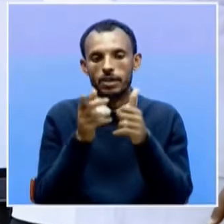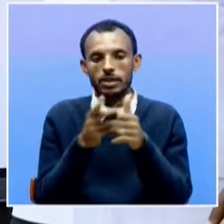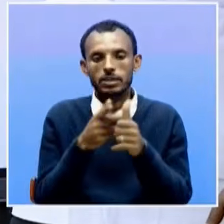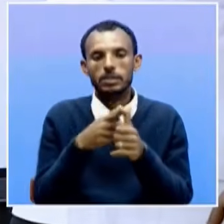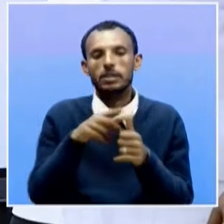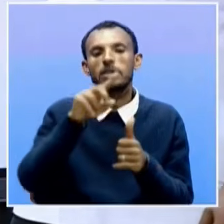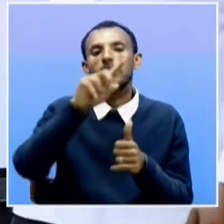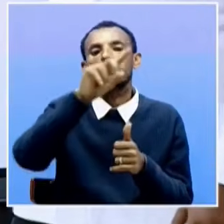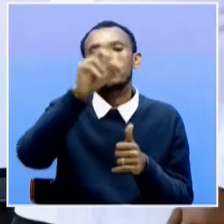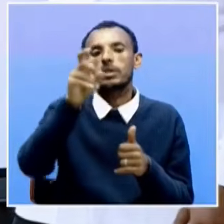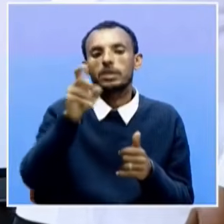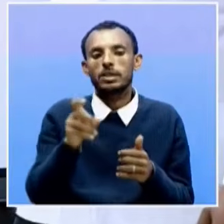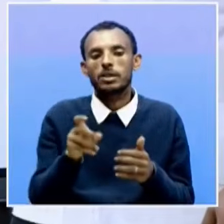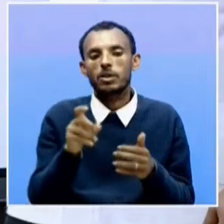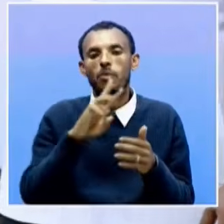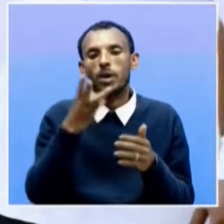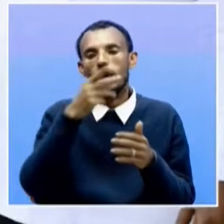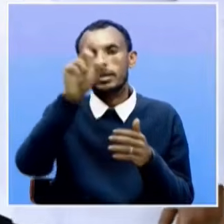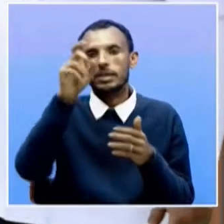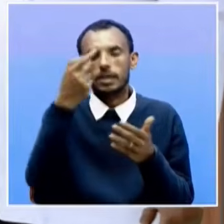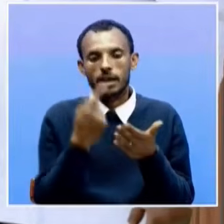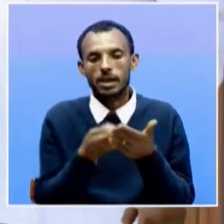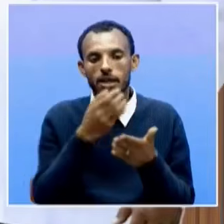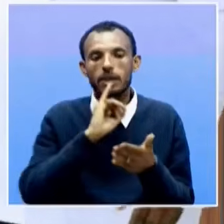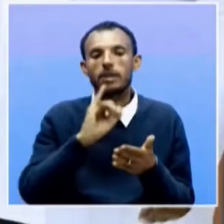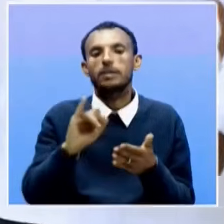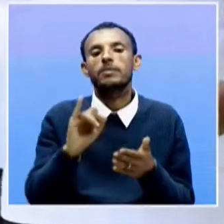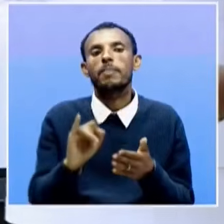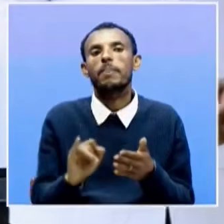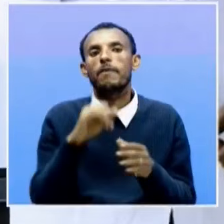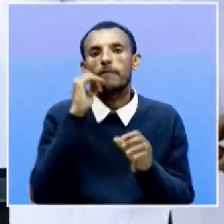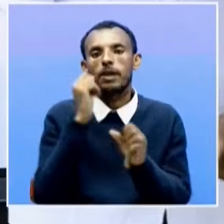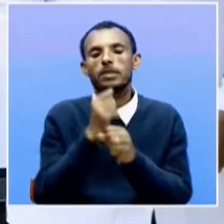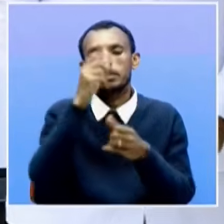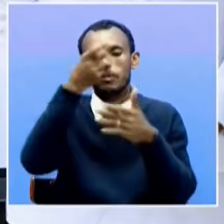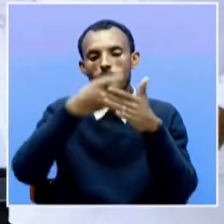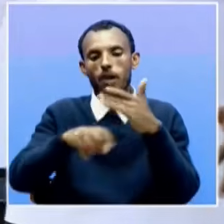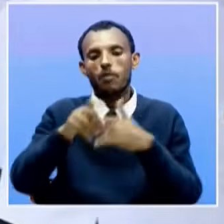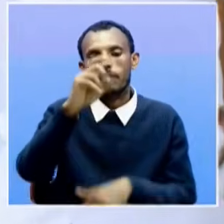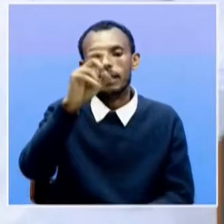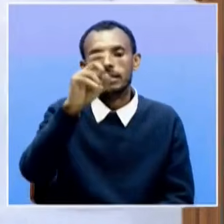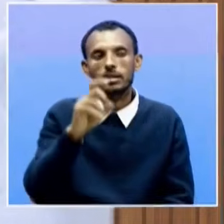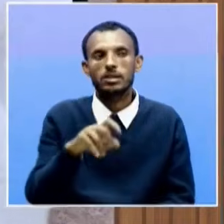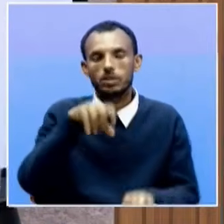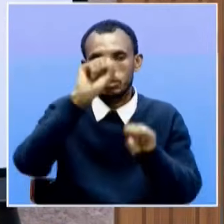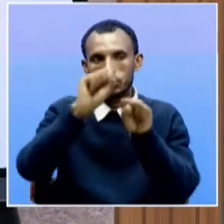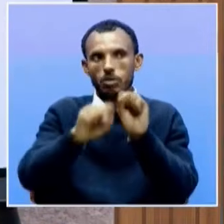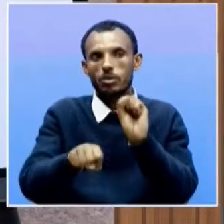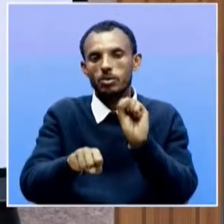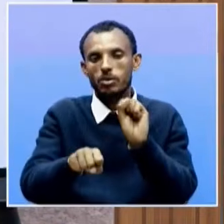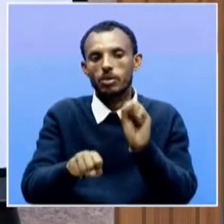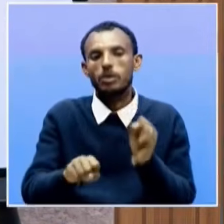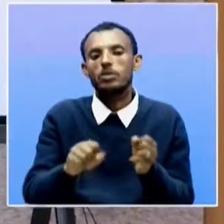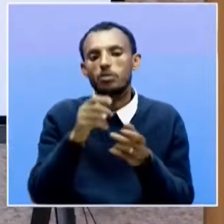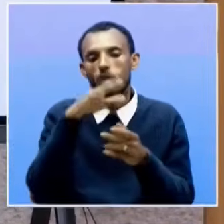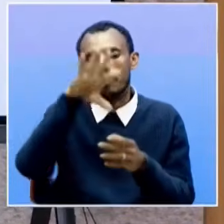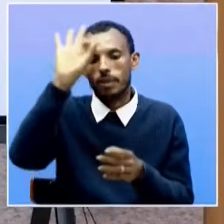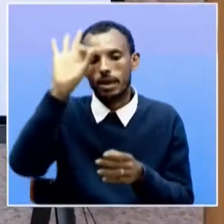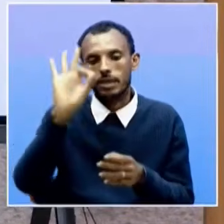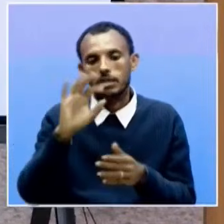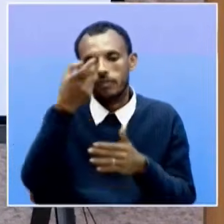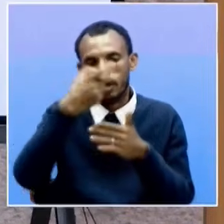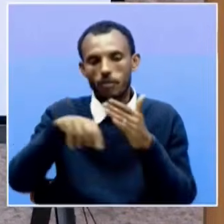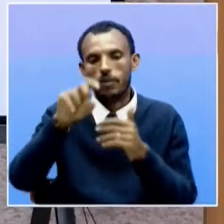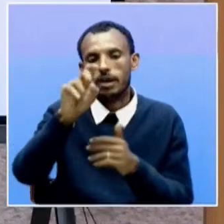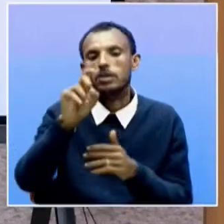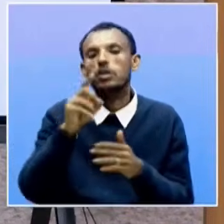that you are asked here in this example is finding the value of x. So to obtain the value of